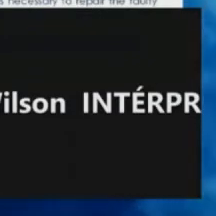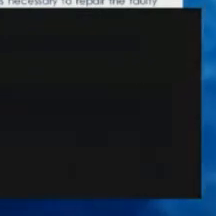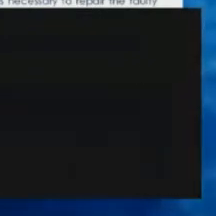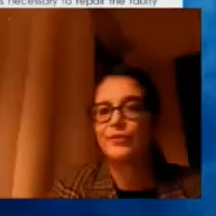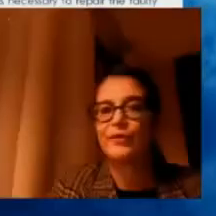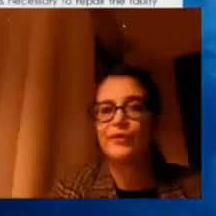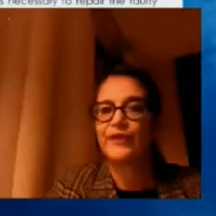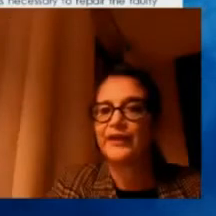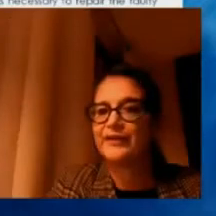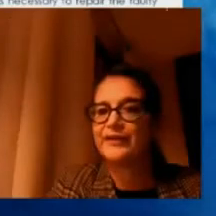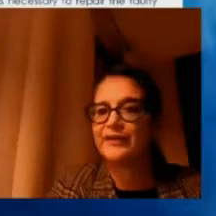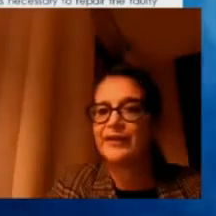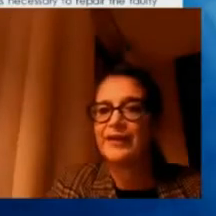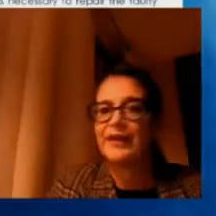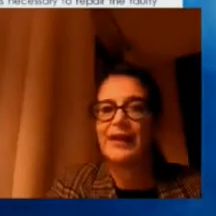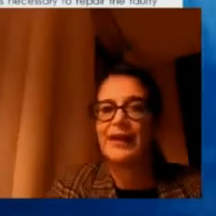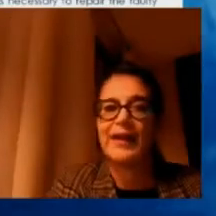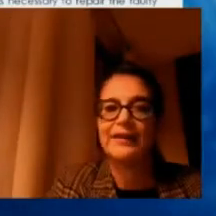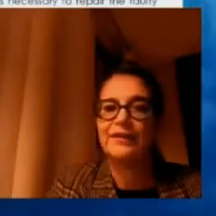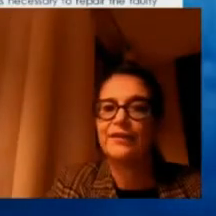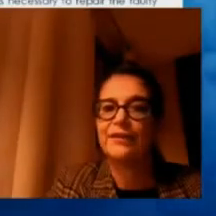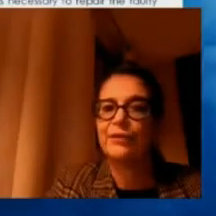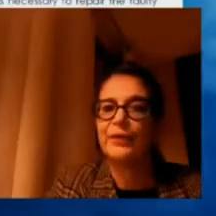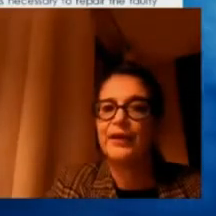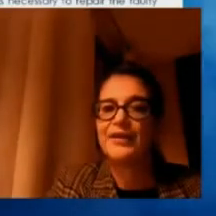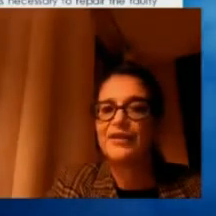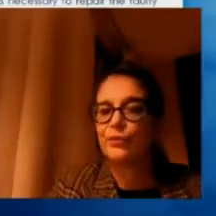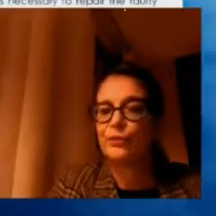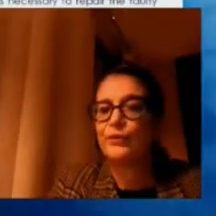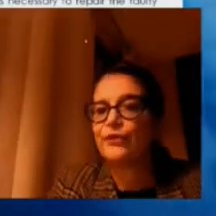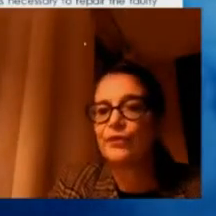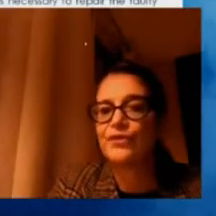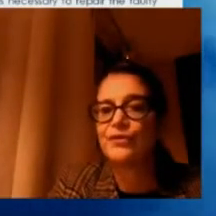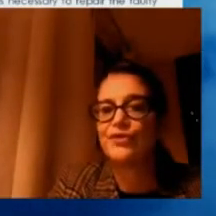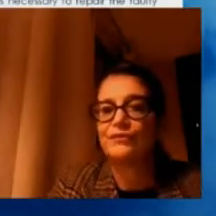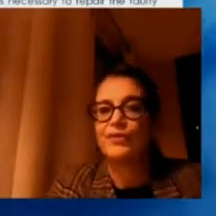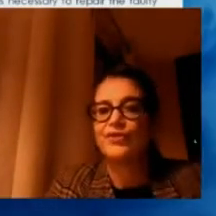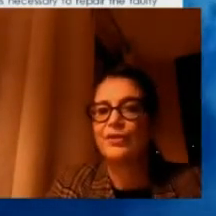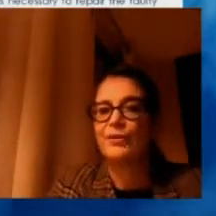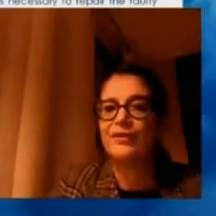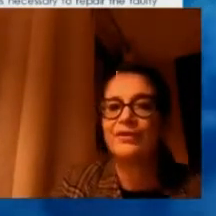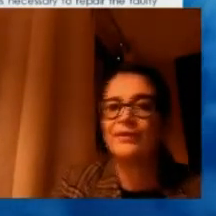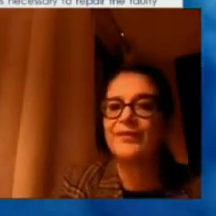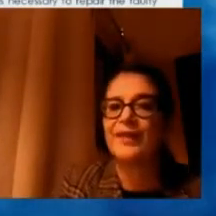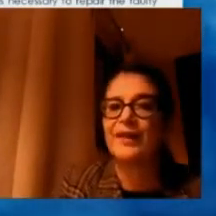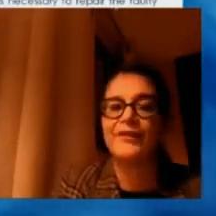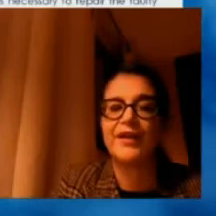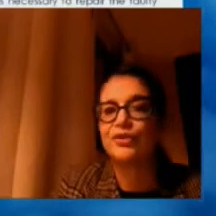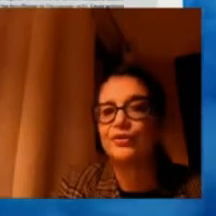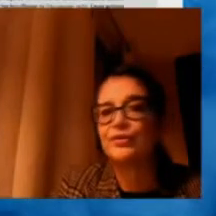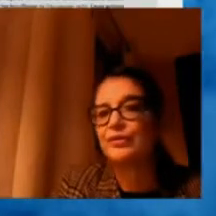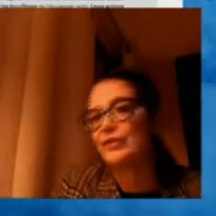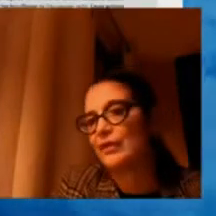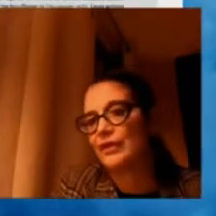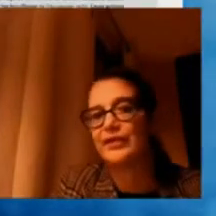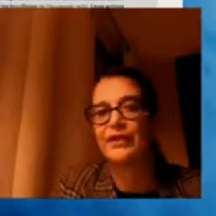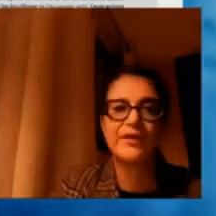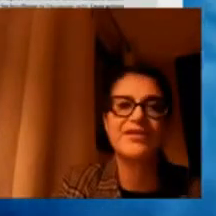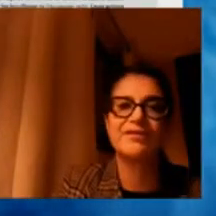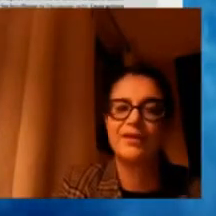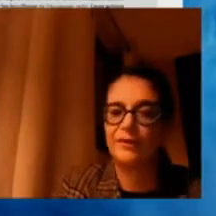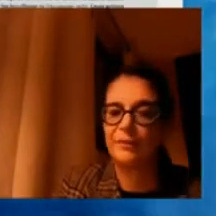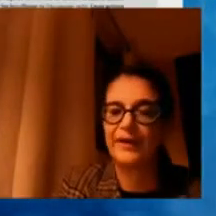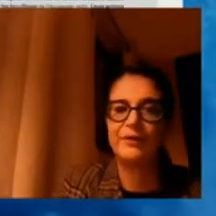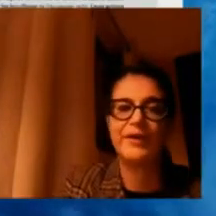fixed network to find it. And we have also, of course, general aviation interference